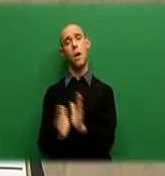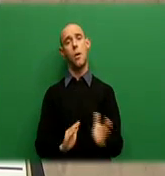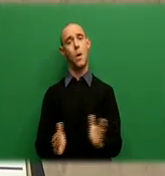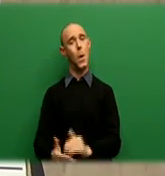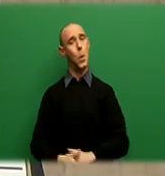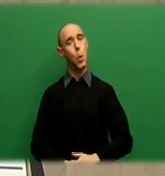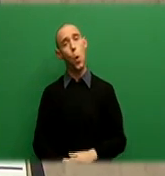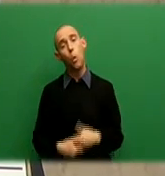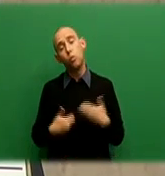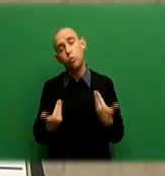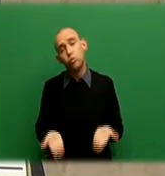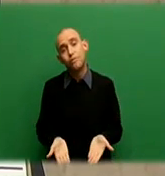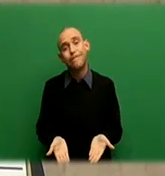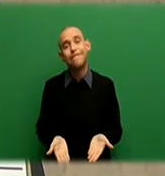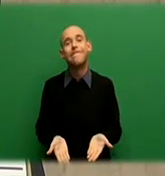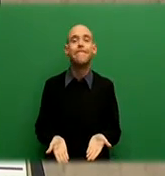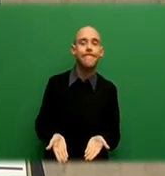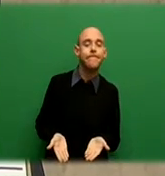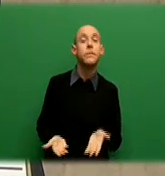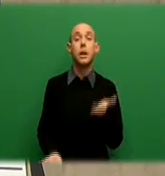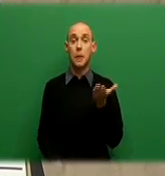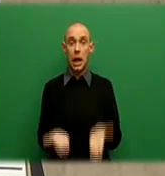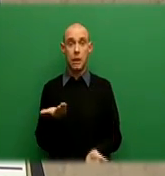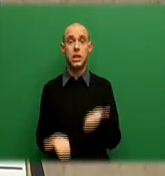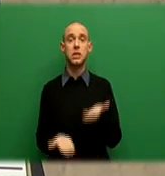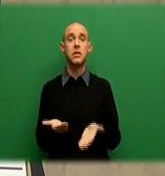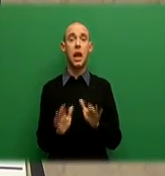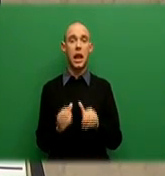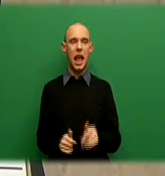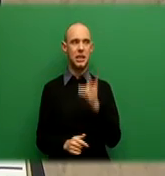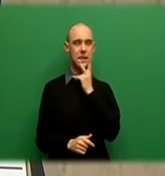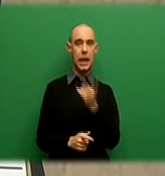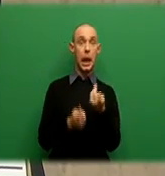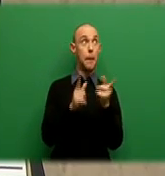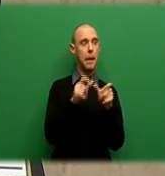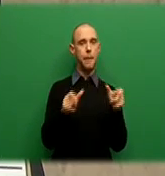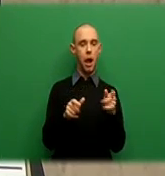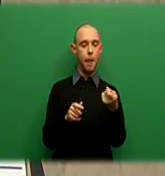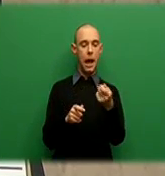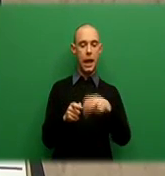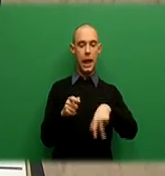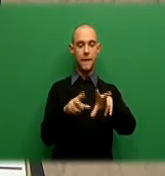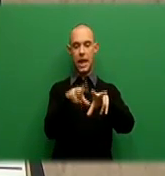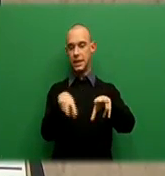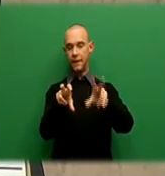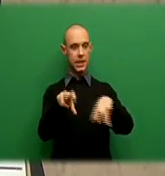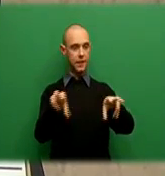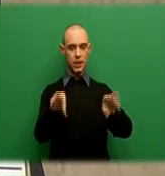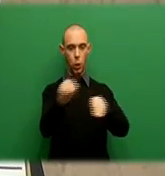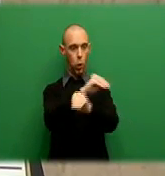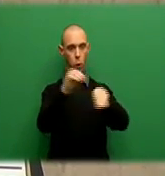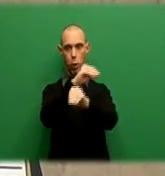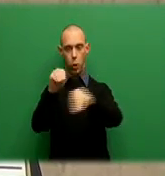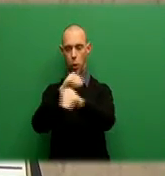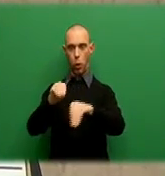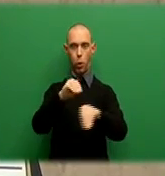would help sentiment, and there may be an element of movements that we will see should some downgrade happen. But it's